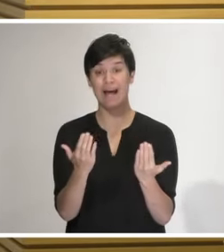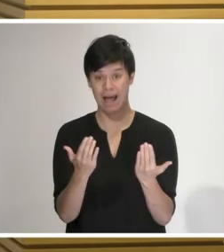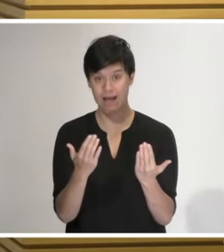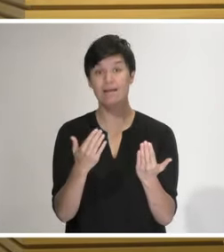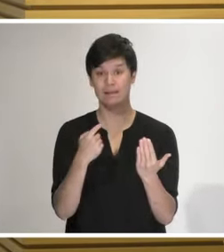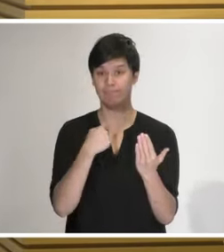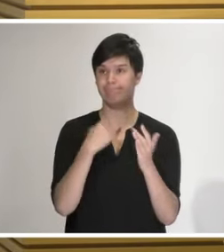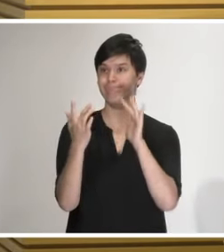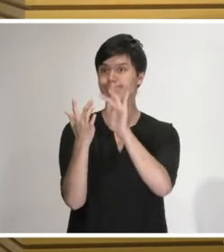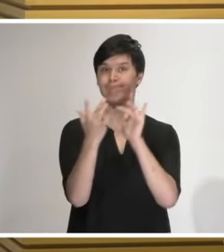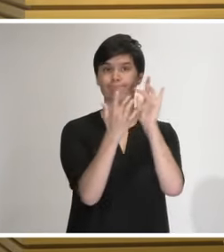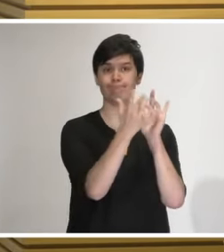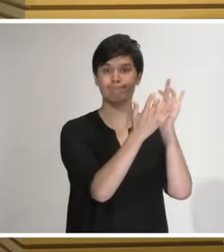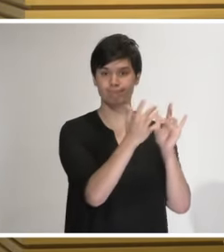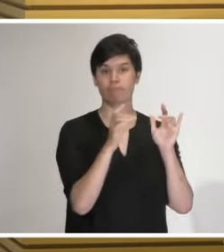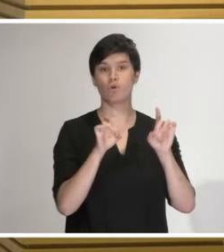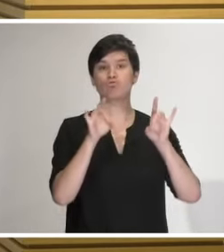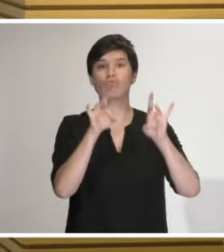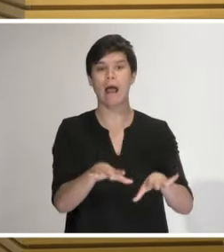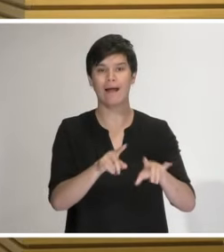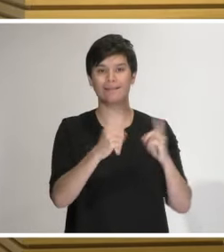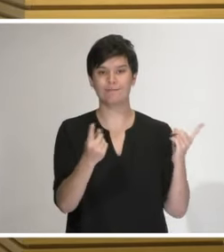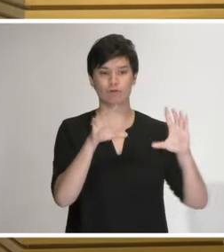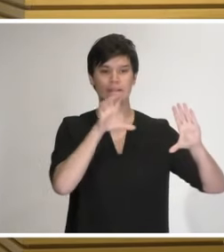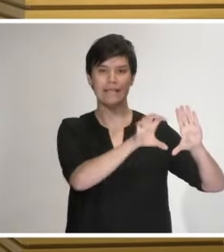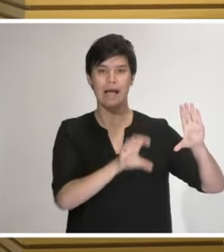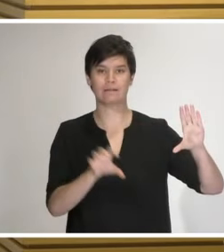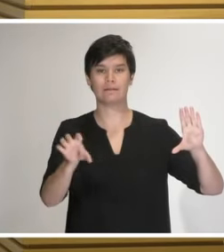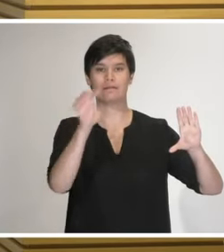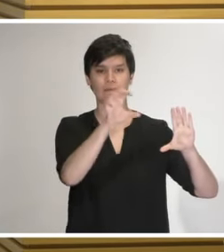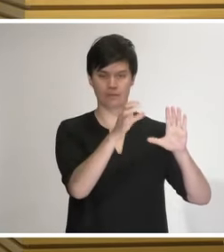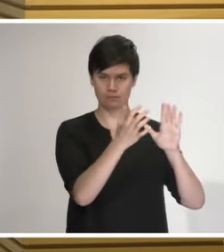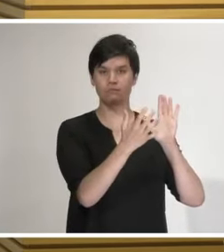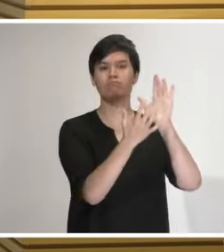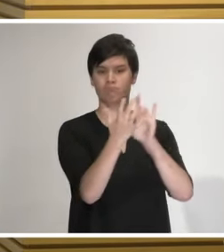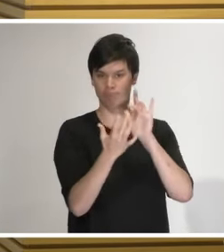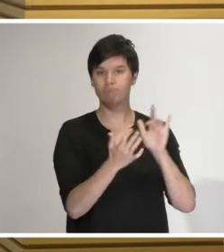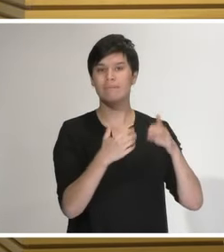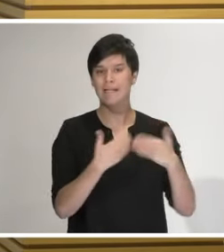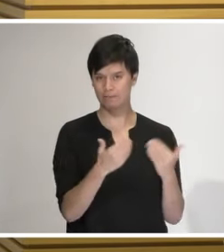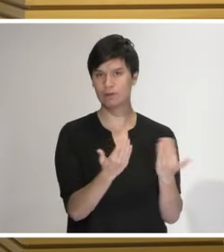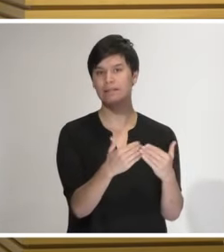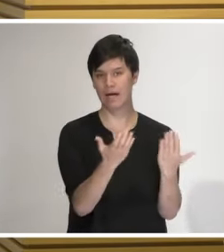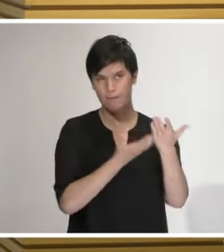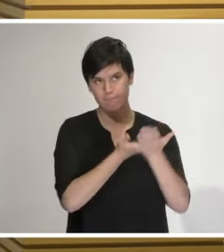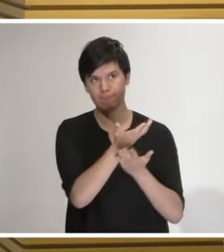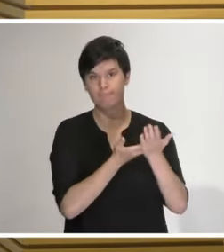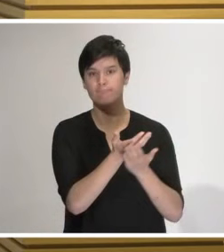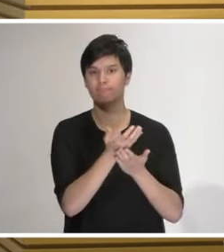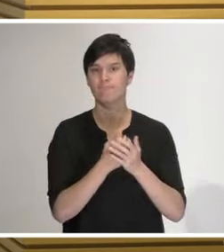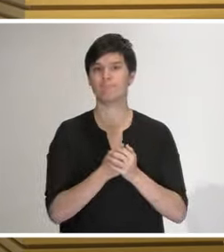Chief Health Officers of the states in Australia, and also the Chief Medical Officer of Health there. We've also got more